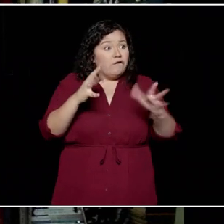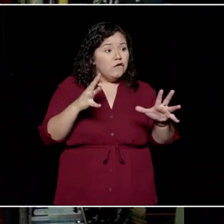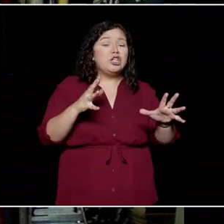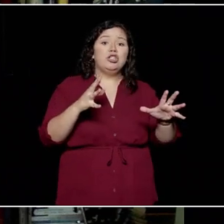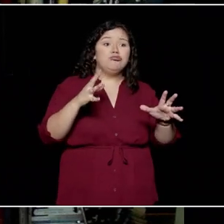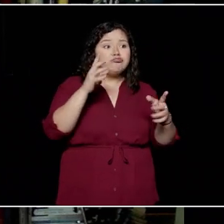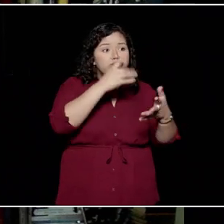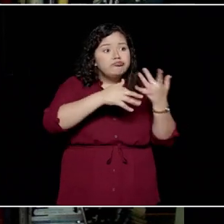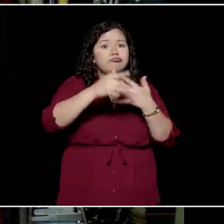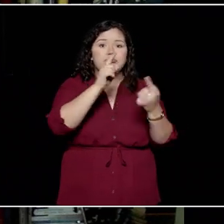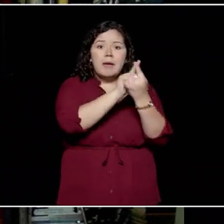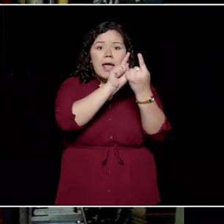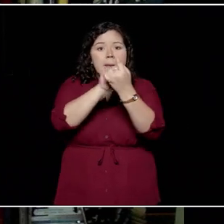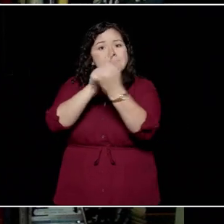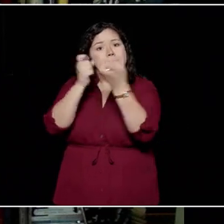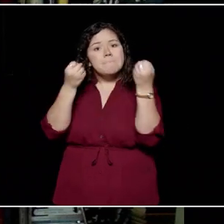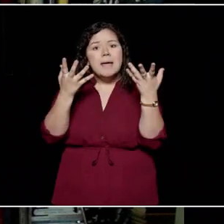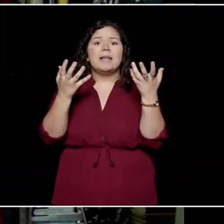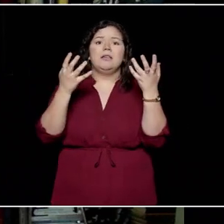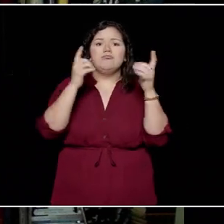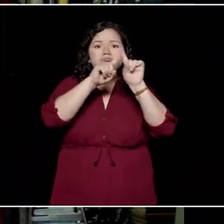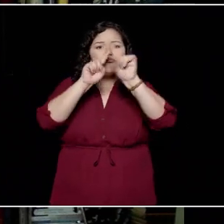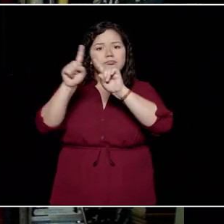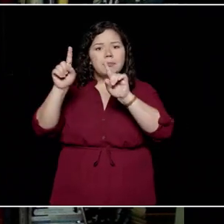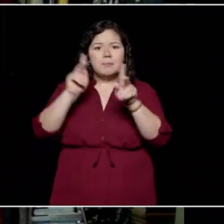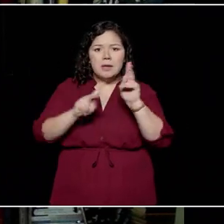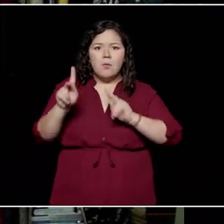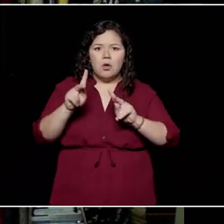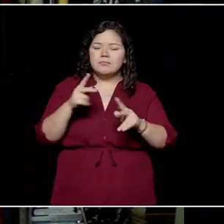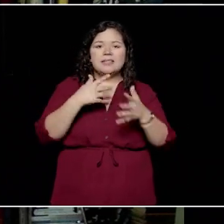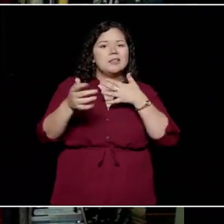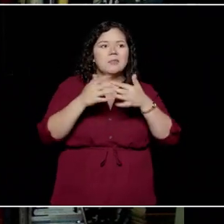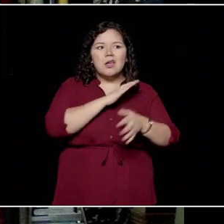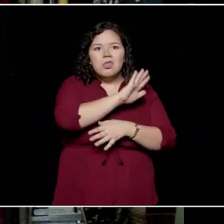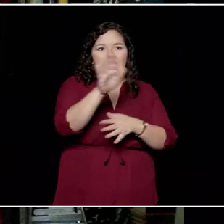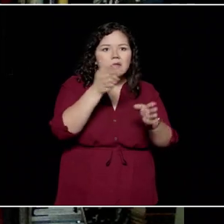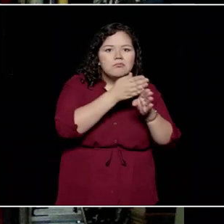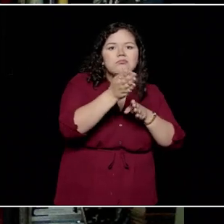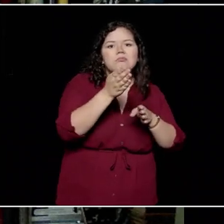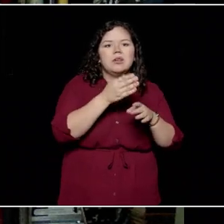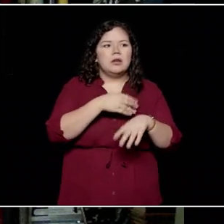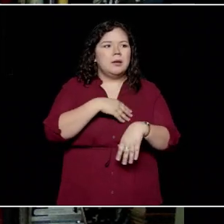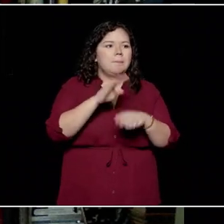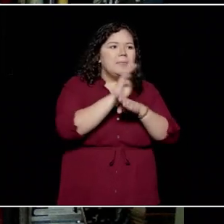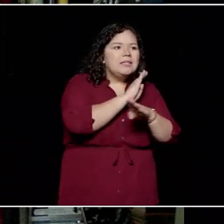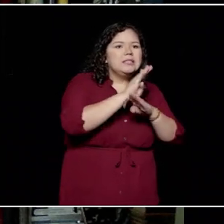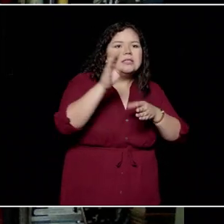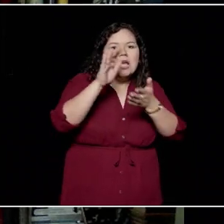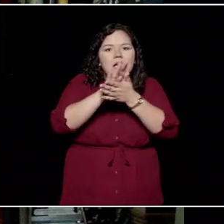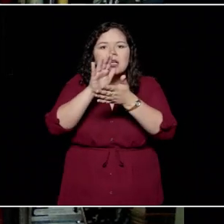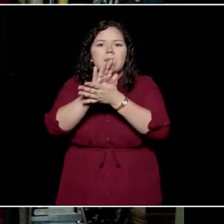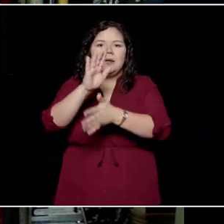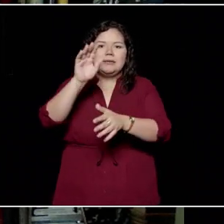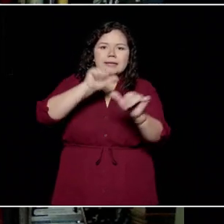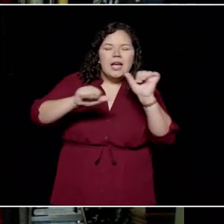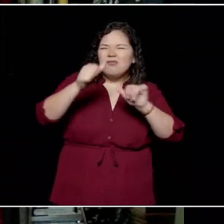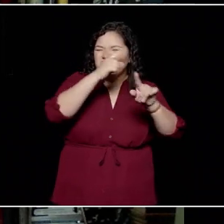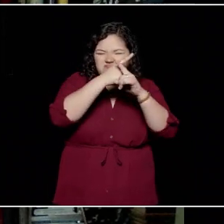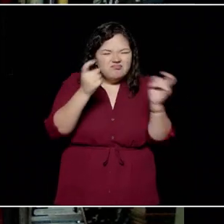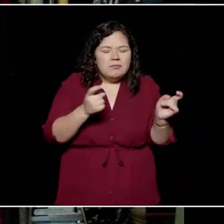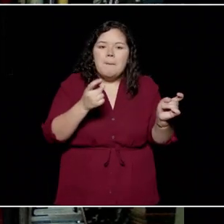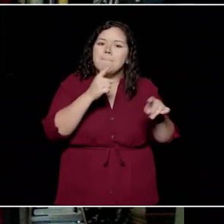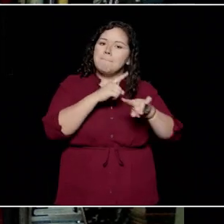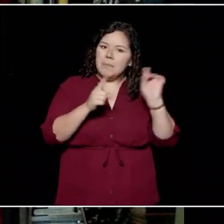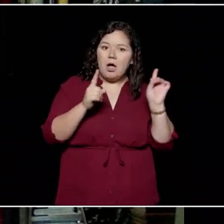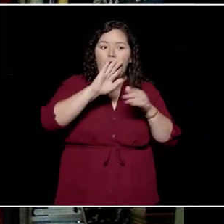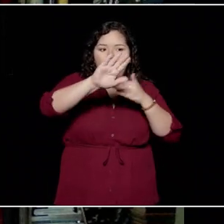from a multitude of backgrounds, be it politics or the arts or public service, science, academia, business, one thing they all had in